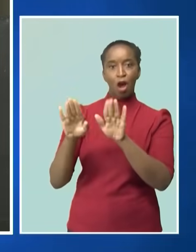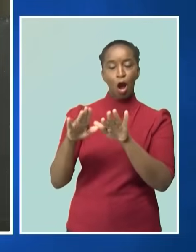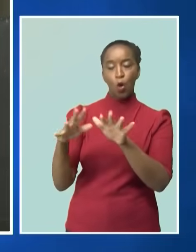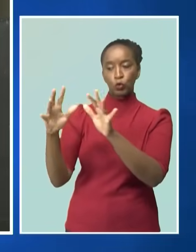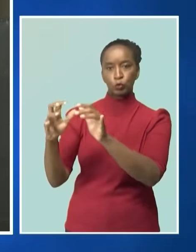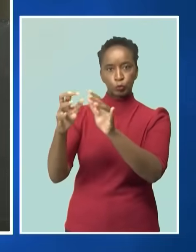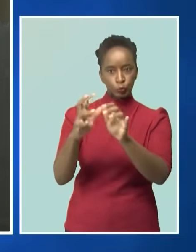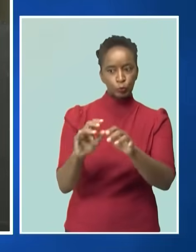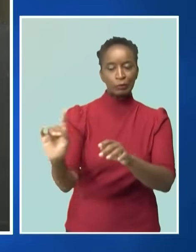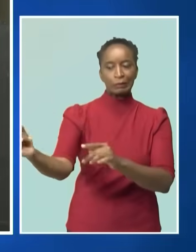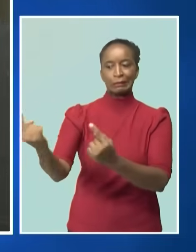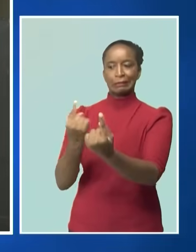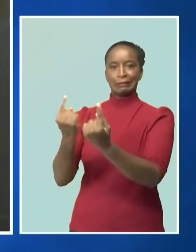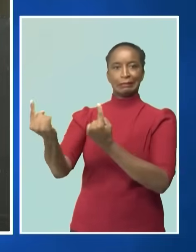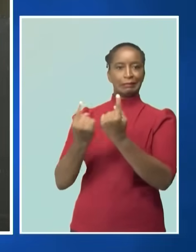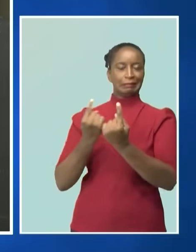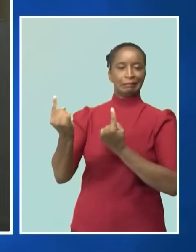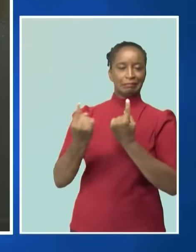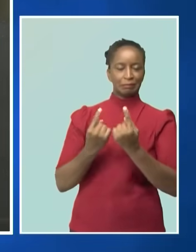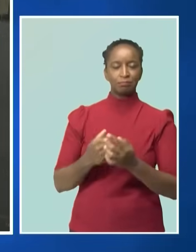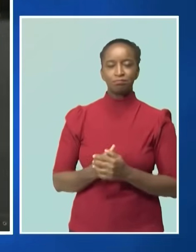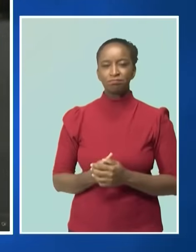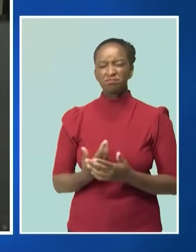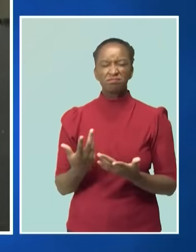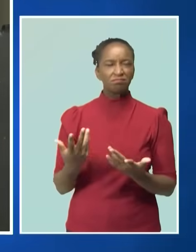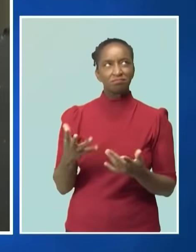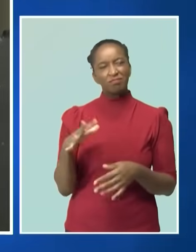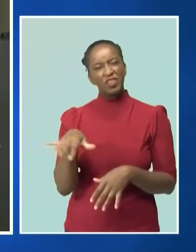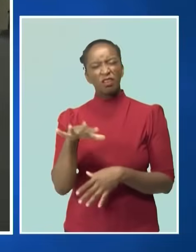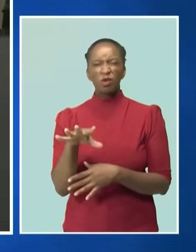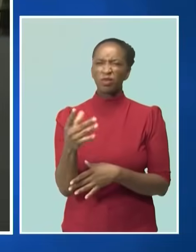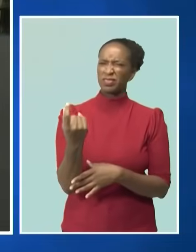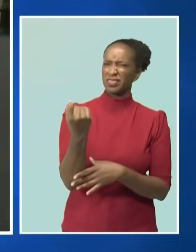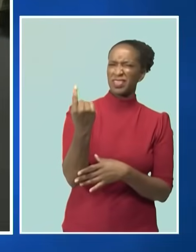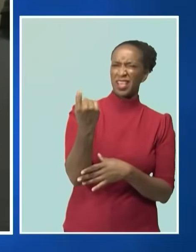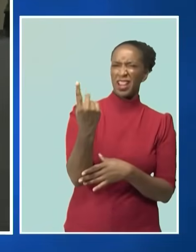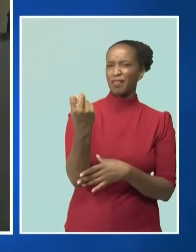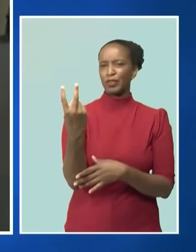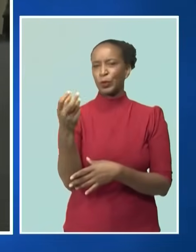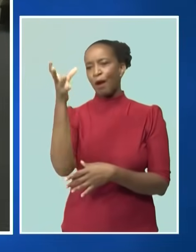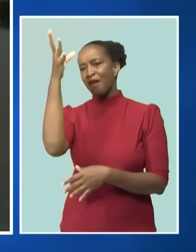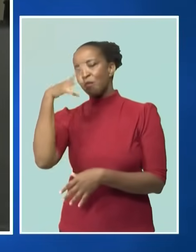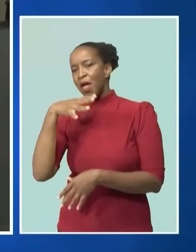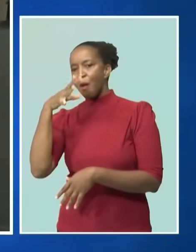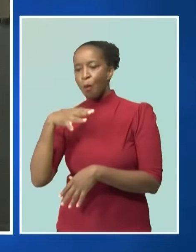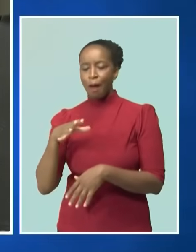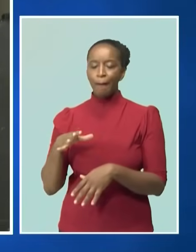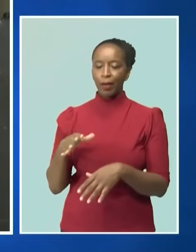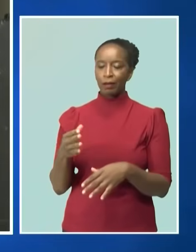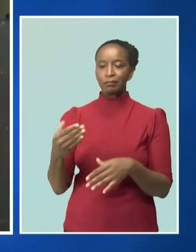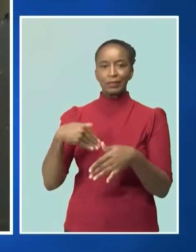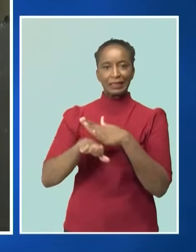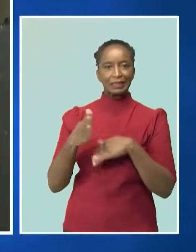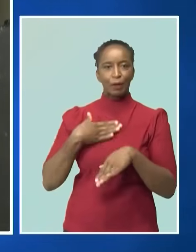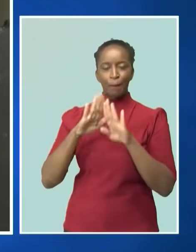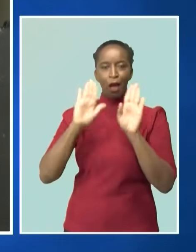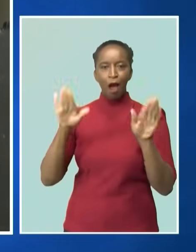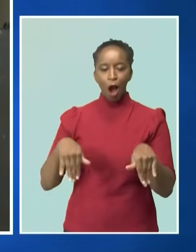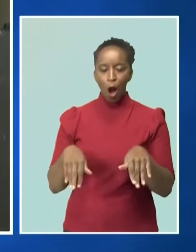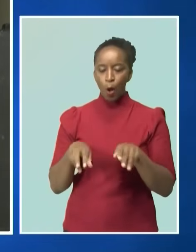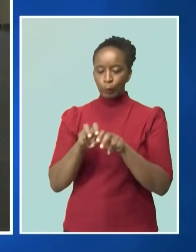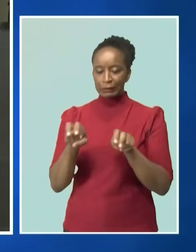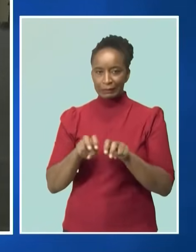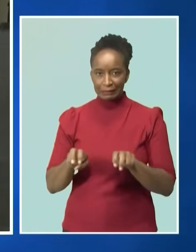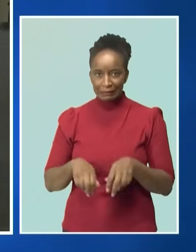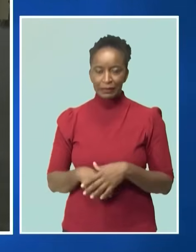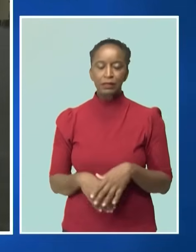by my house. Eventually we had either 11 or 12 men and women sitting on the floor, and my